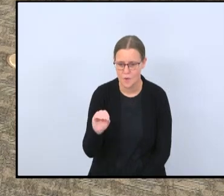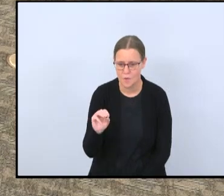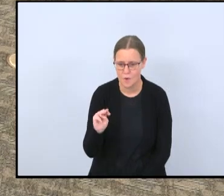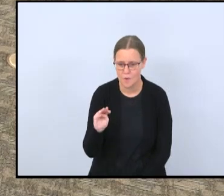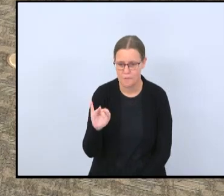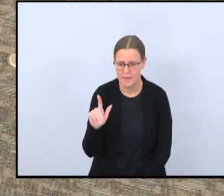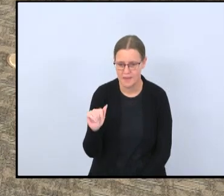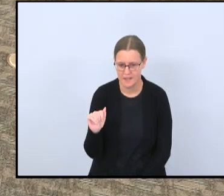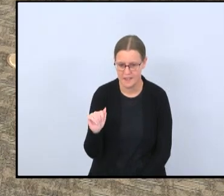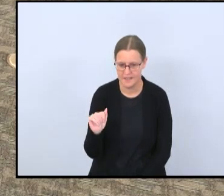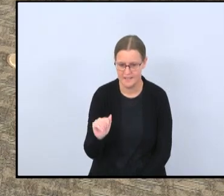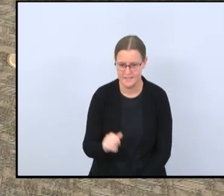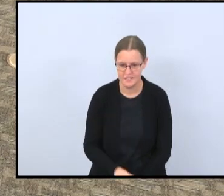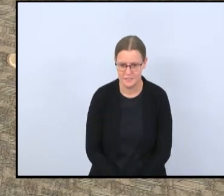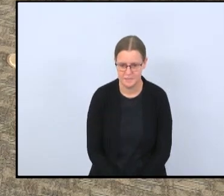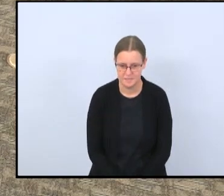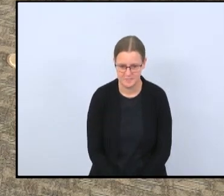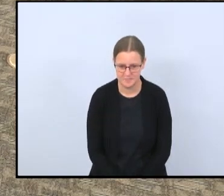Romina Dracos,